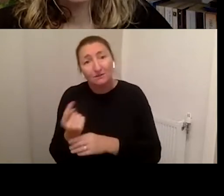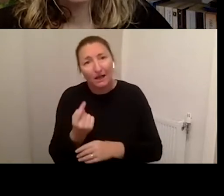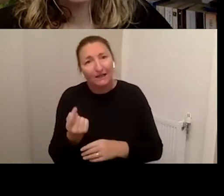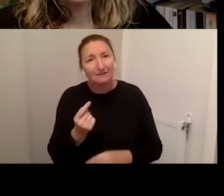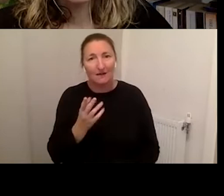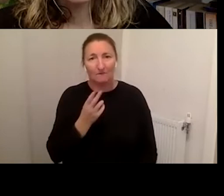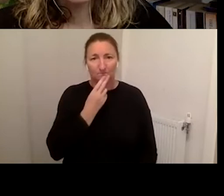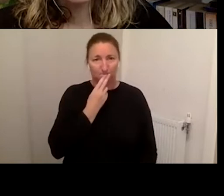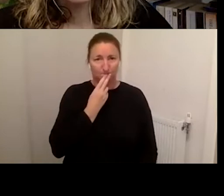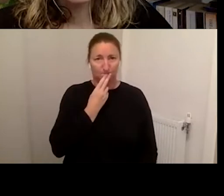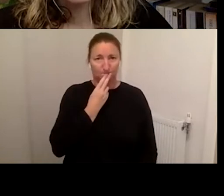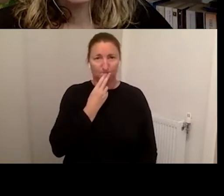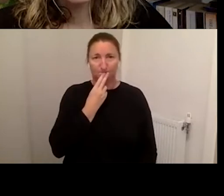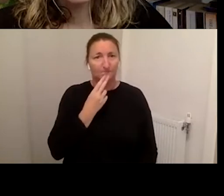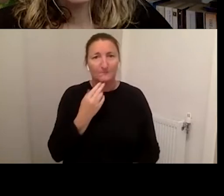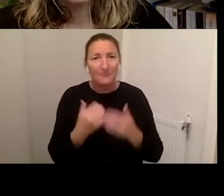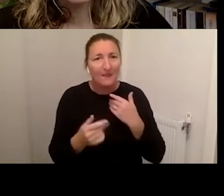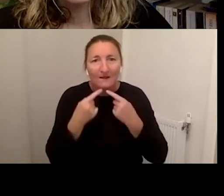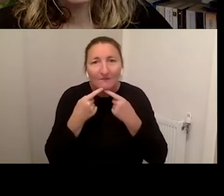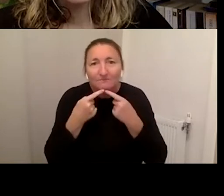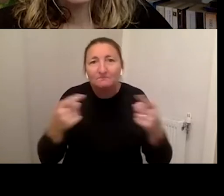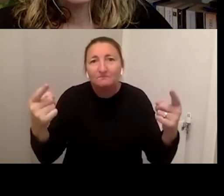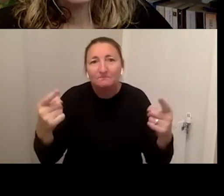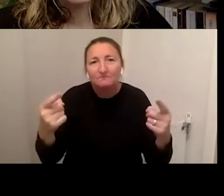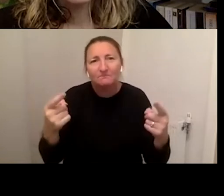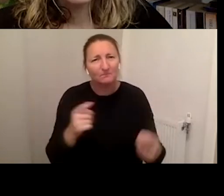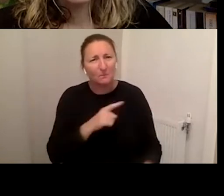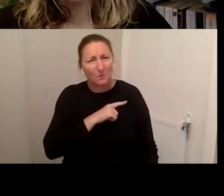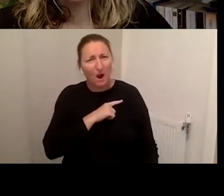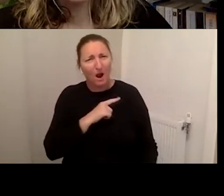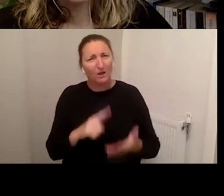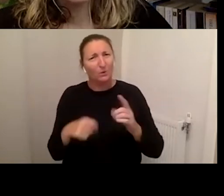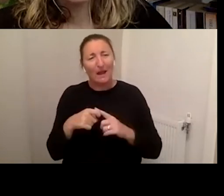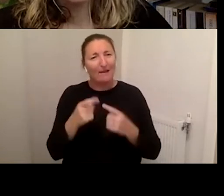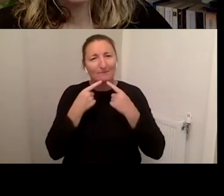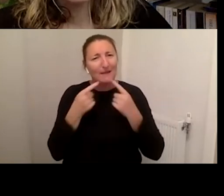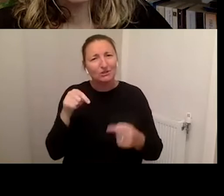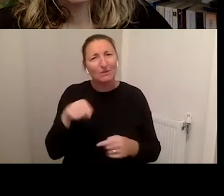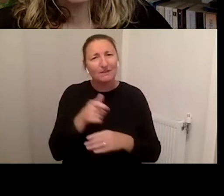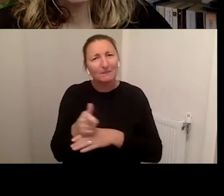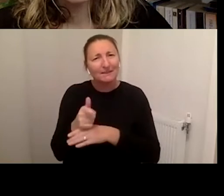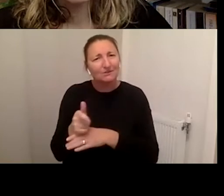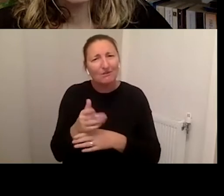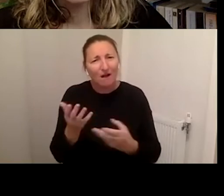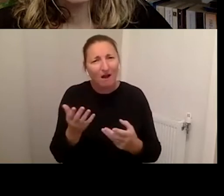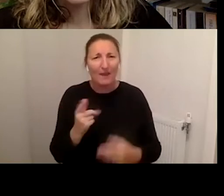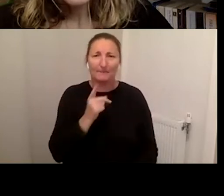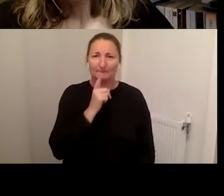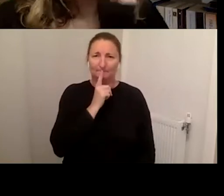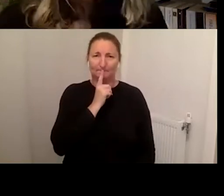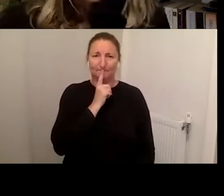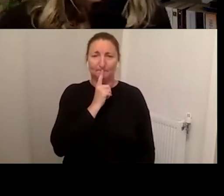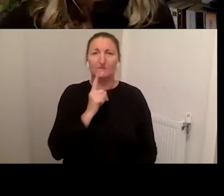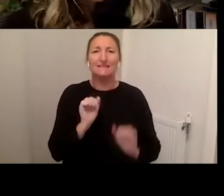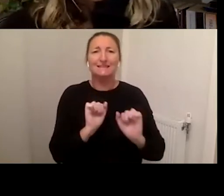on it. It's quite a deep and worrying situation. The UK is deluding itself about why it has this energy policy. Is